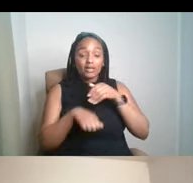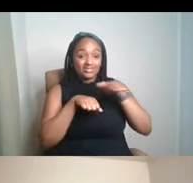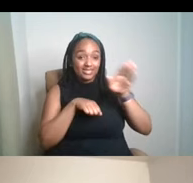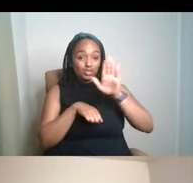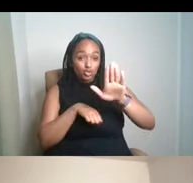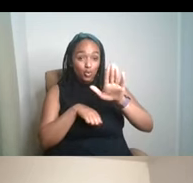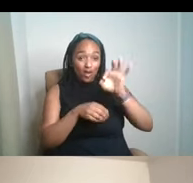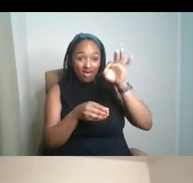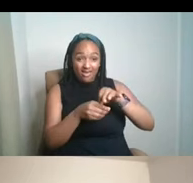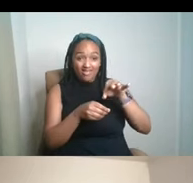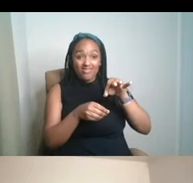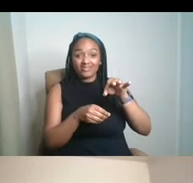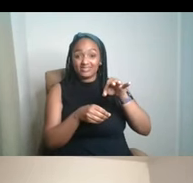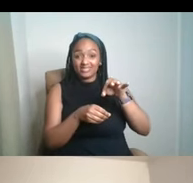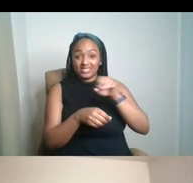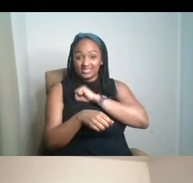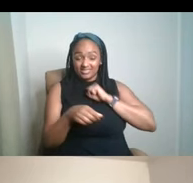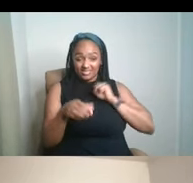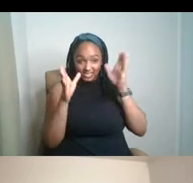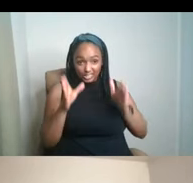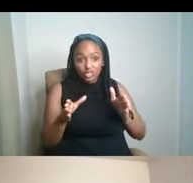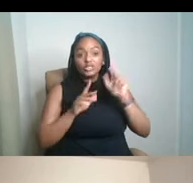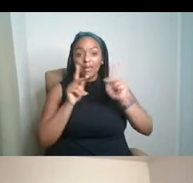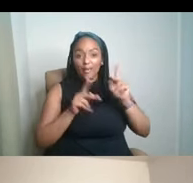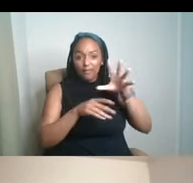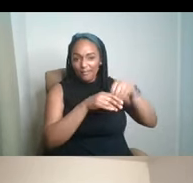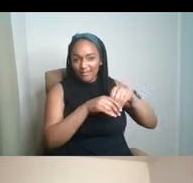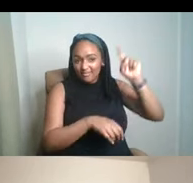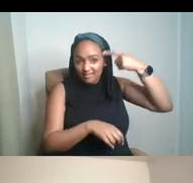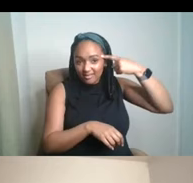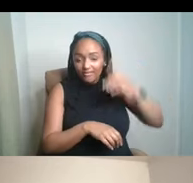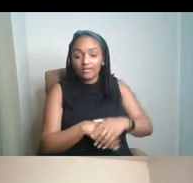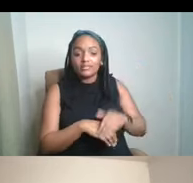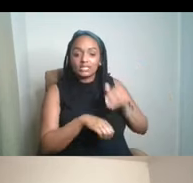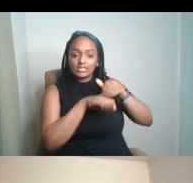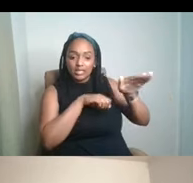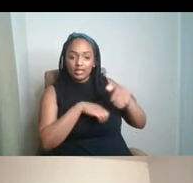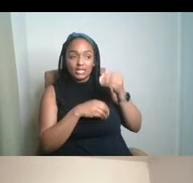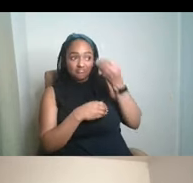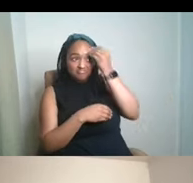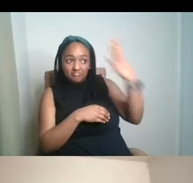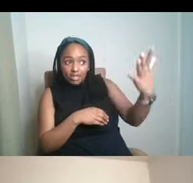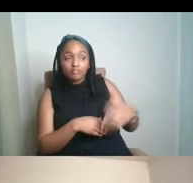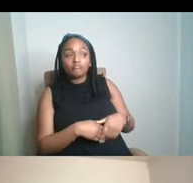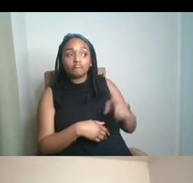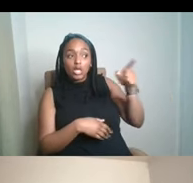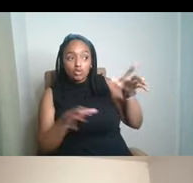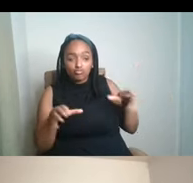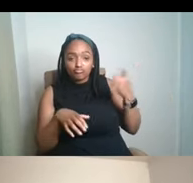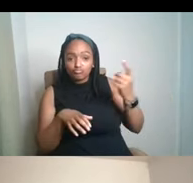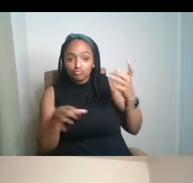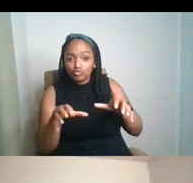say the immigration policies need to change and you're the one who can do something about it. So,